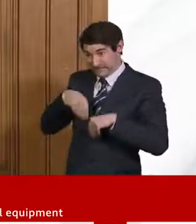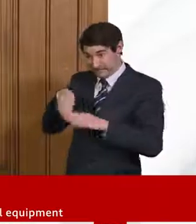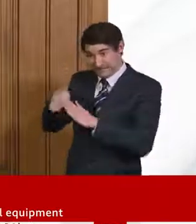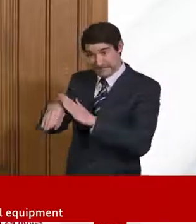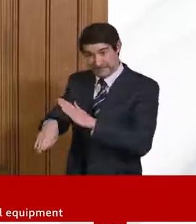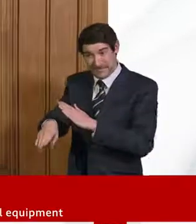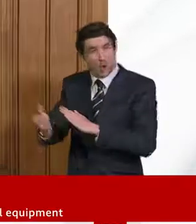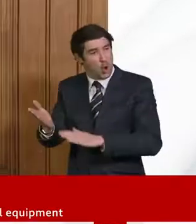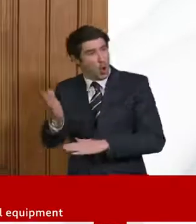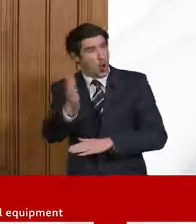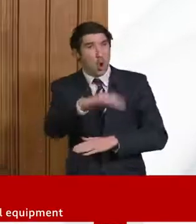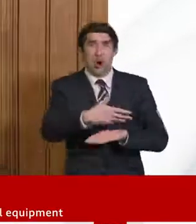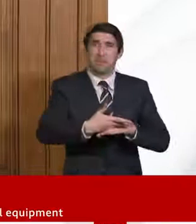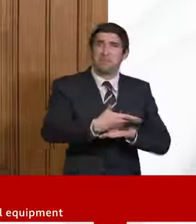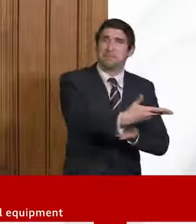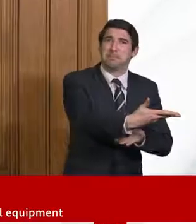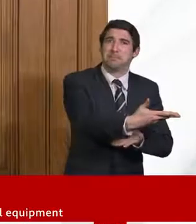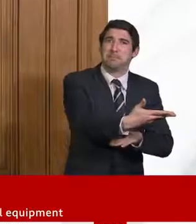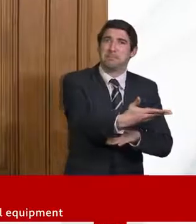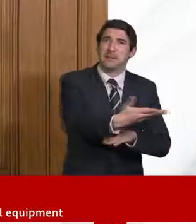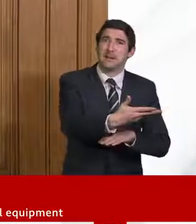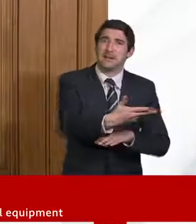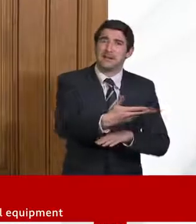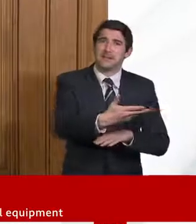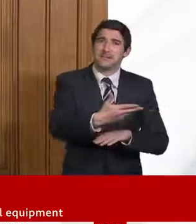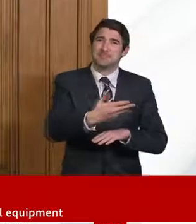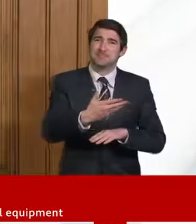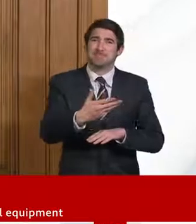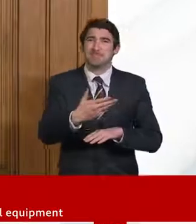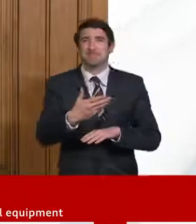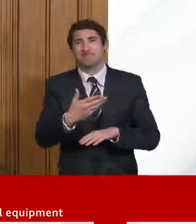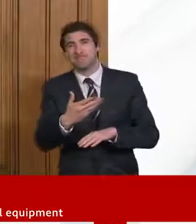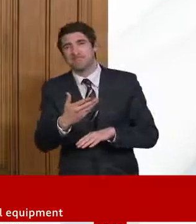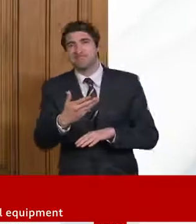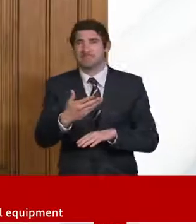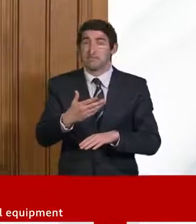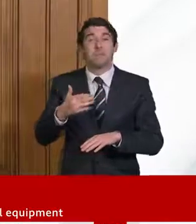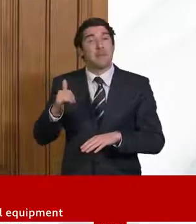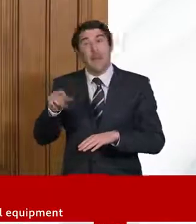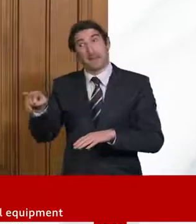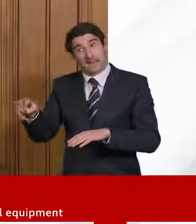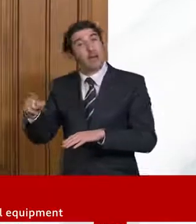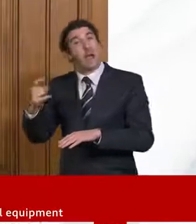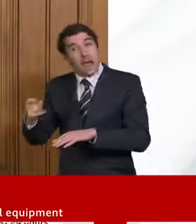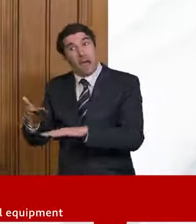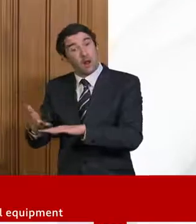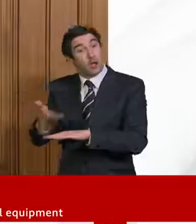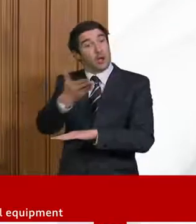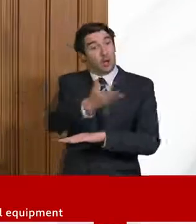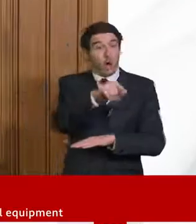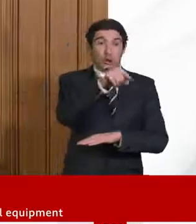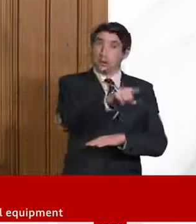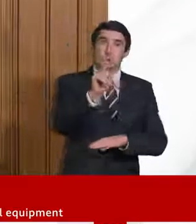issued specific guidance to assist in that discharge, for instance, discharging into care homes. So we've taken account of the fact